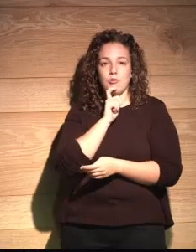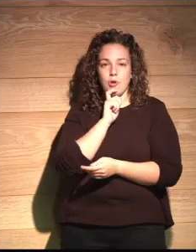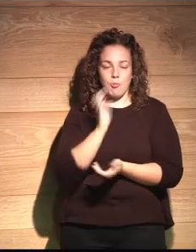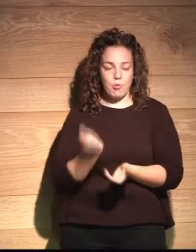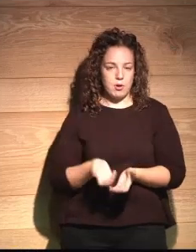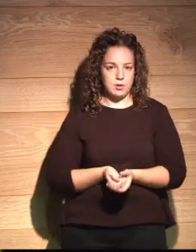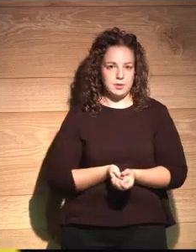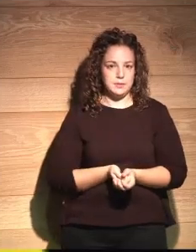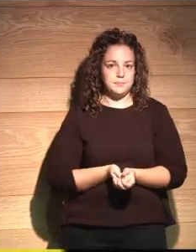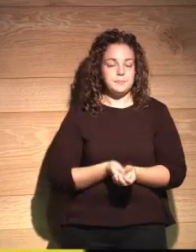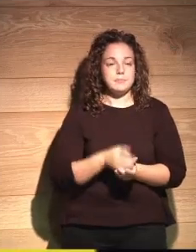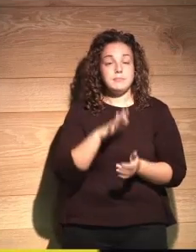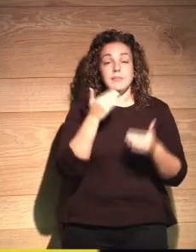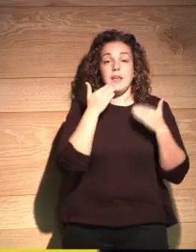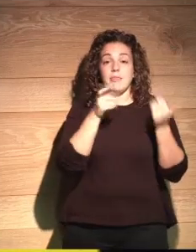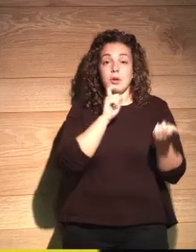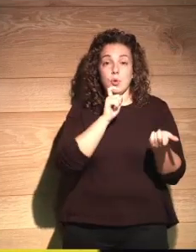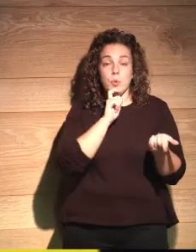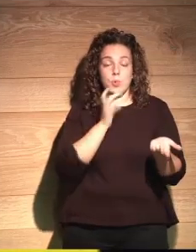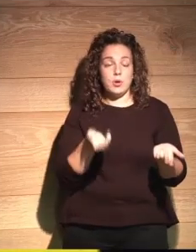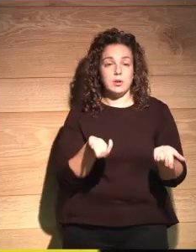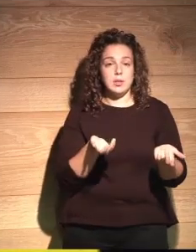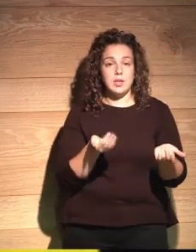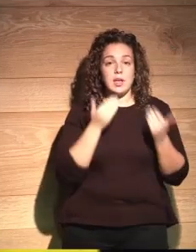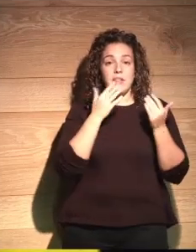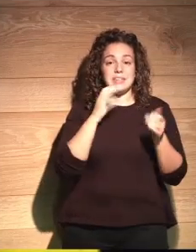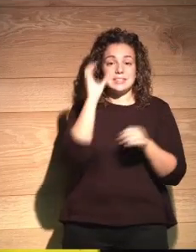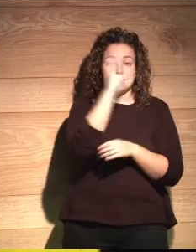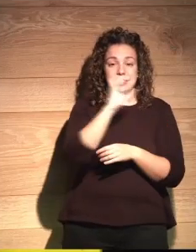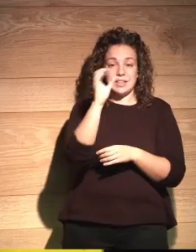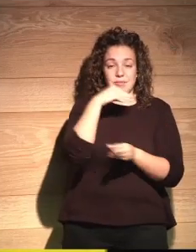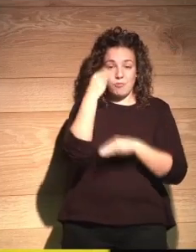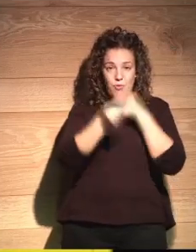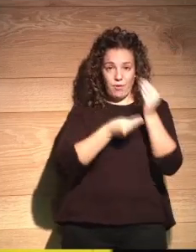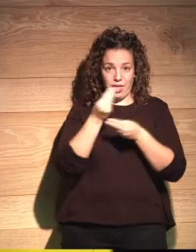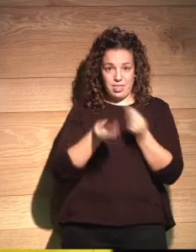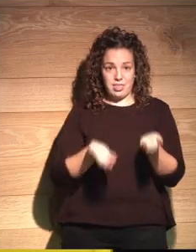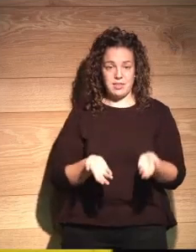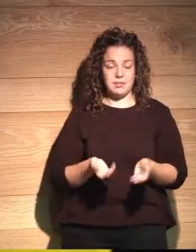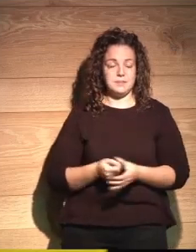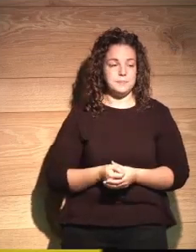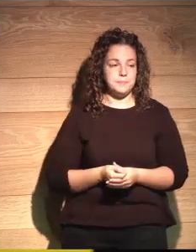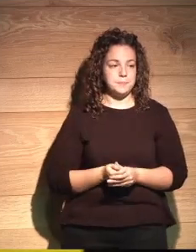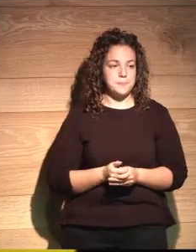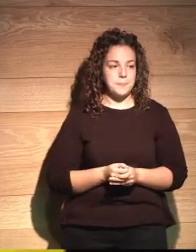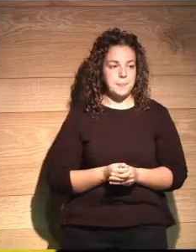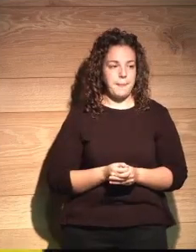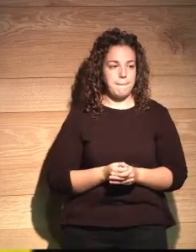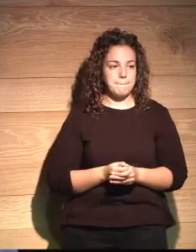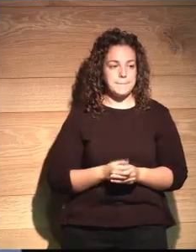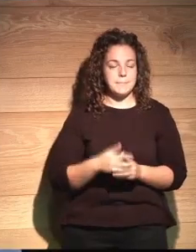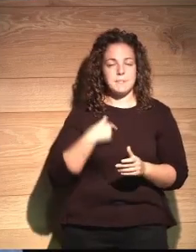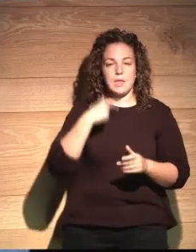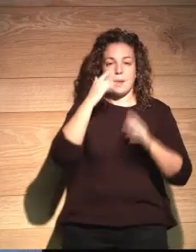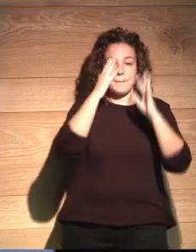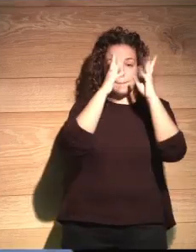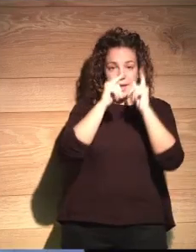positive advantages, huge advantages, through something that very